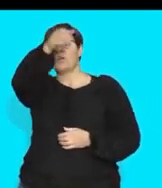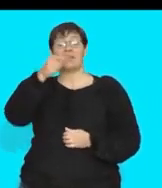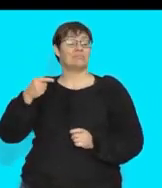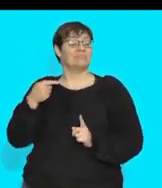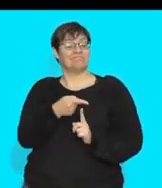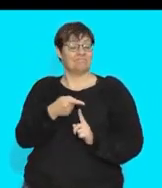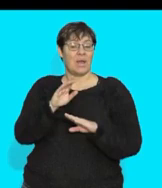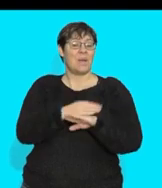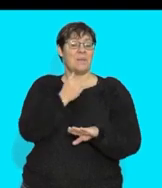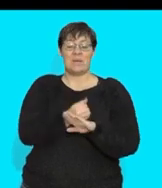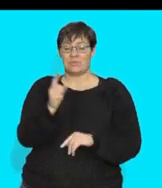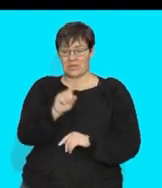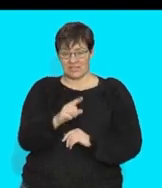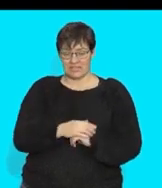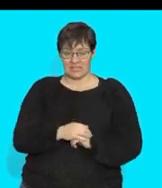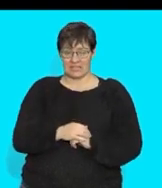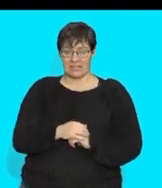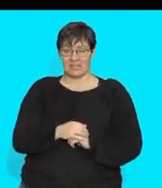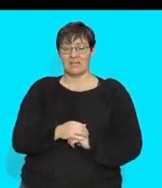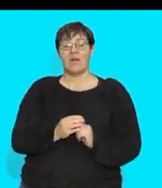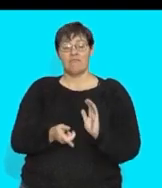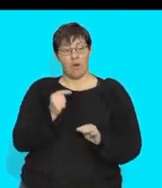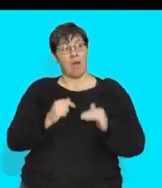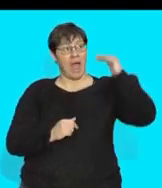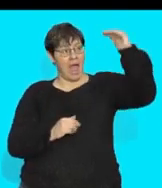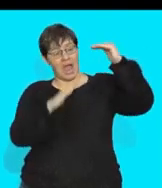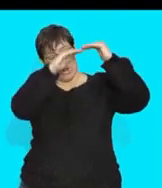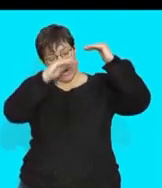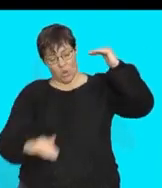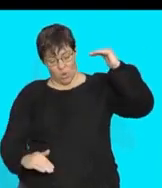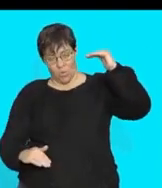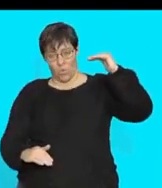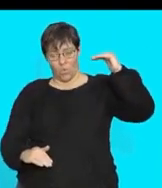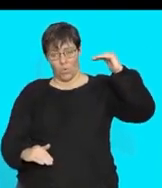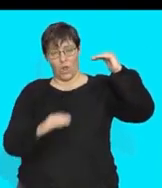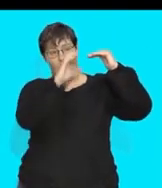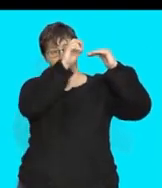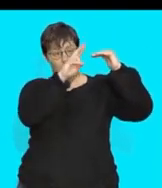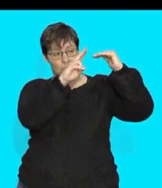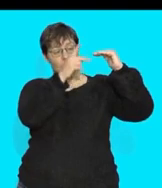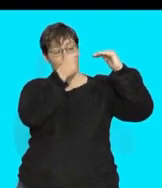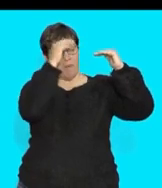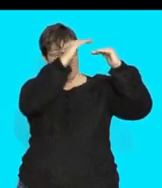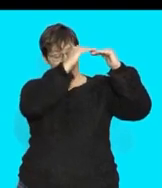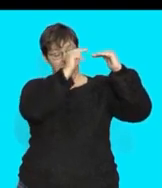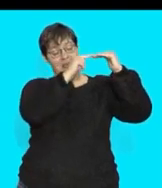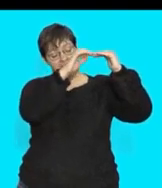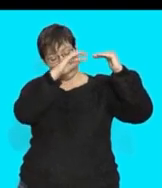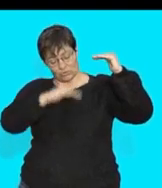this concentration gradient. That gases will move from a